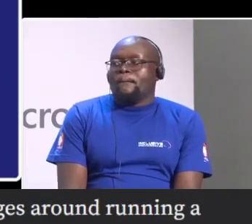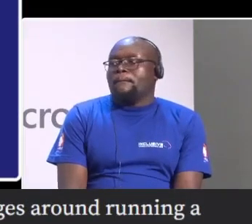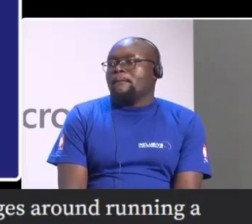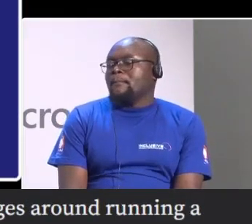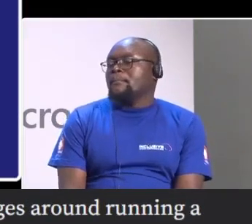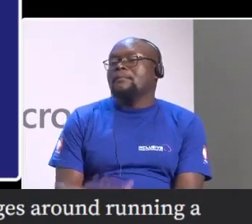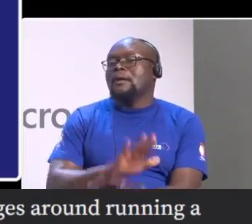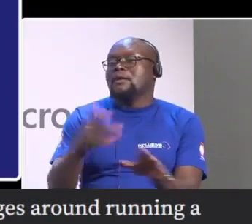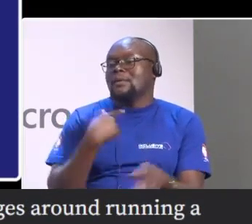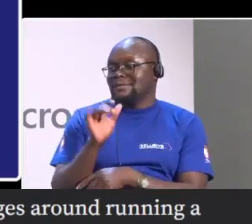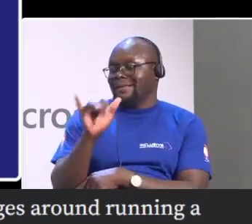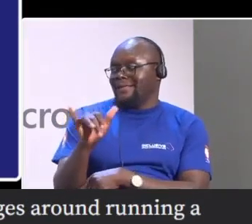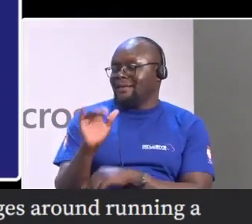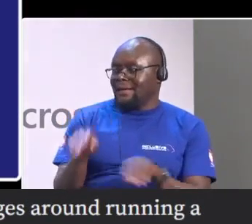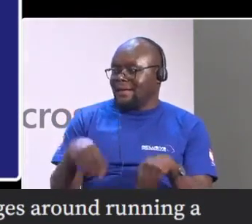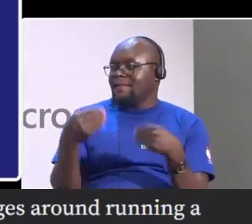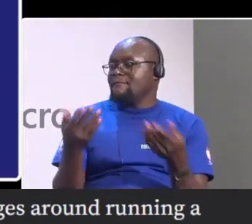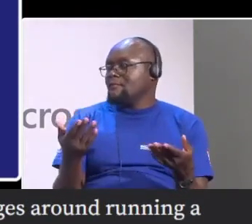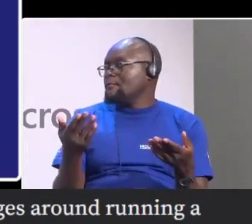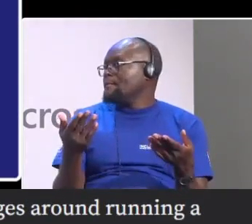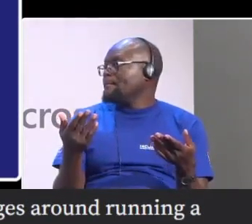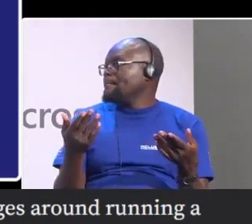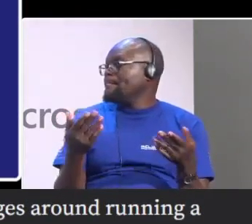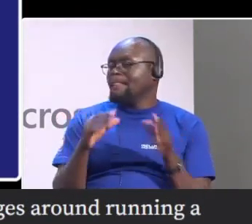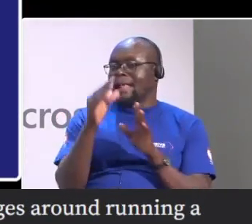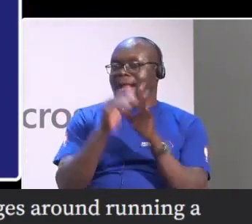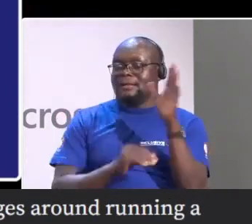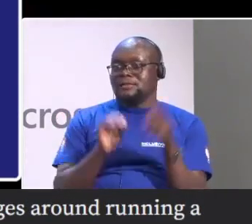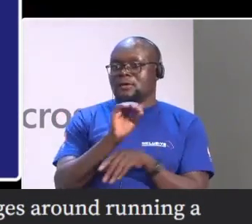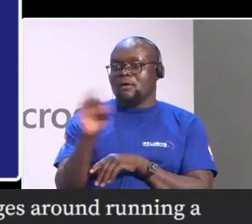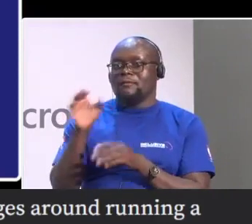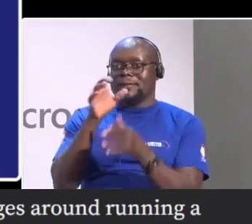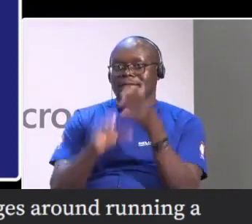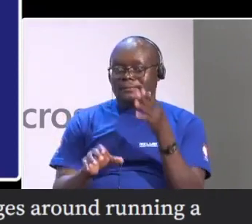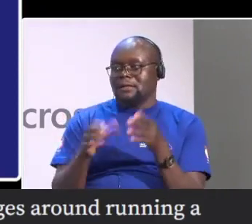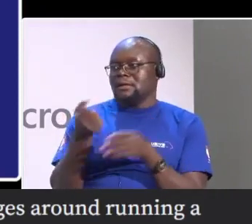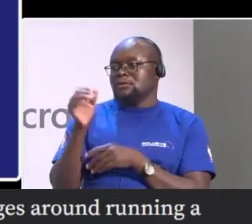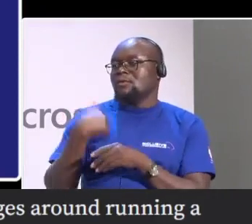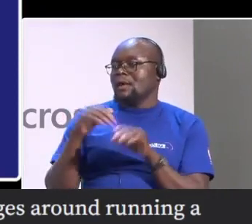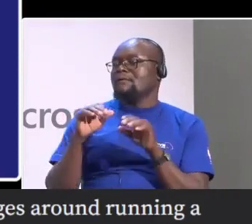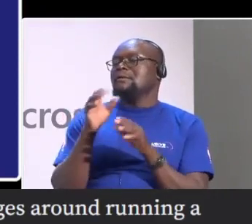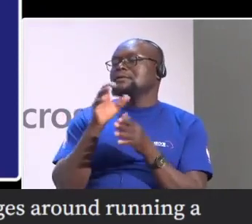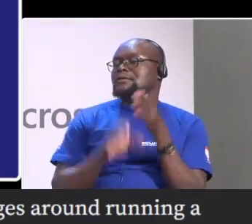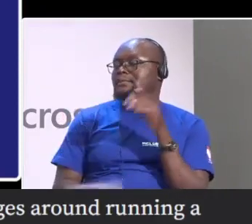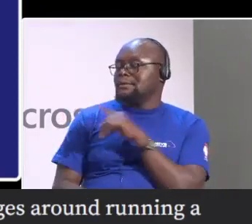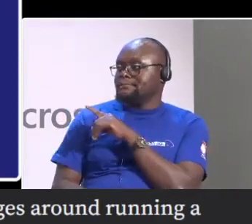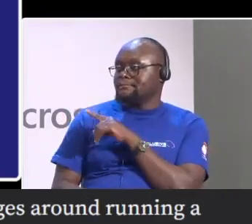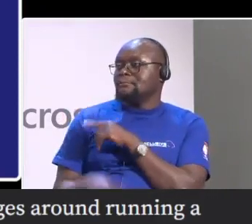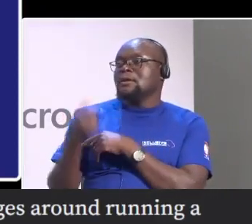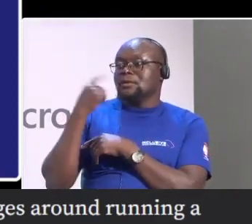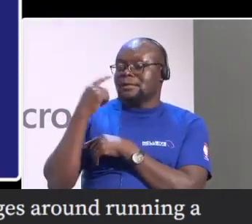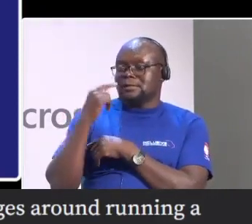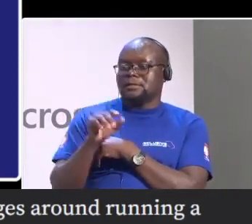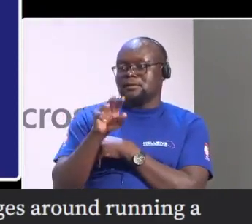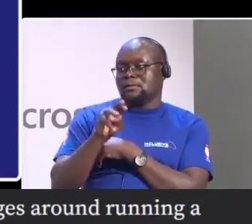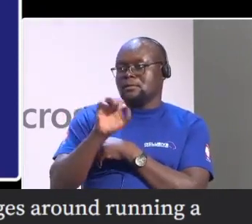I did want to say that I didn't give you a list of the chapters that we have. So we have a chapter in Israel. You've seen Mikkel